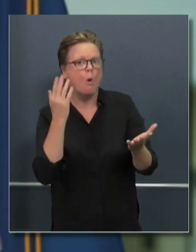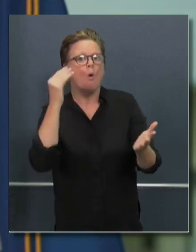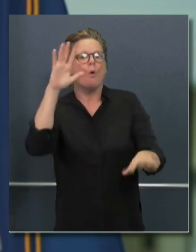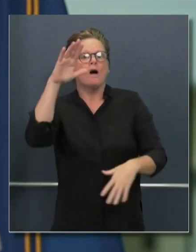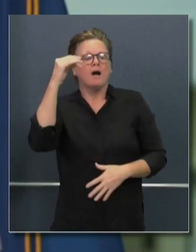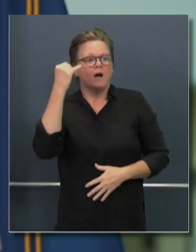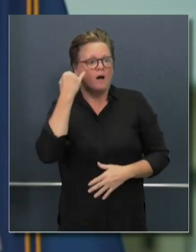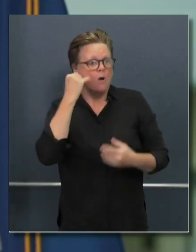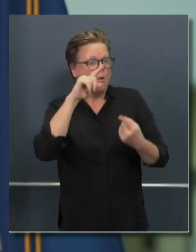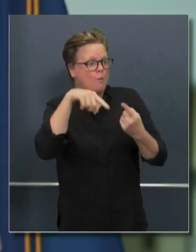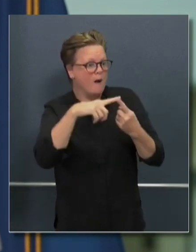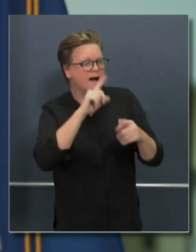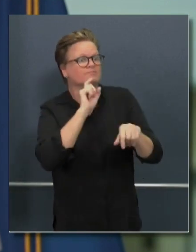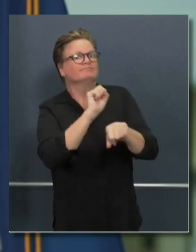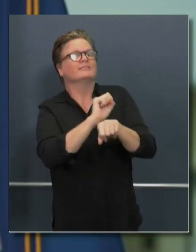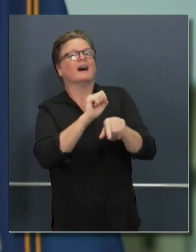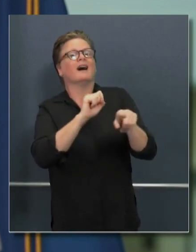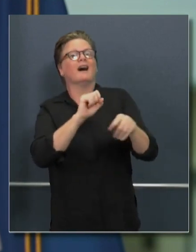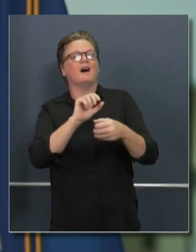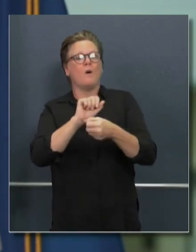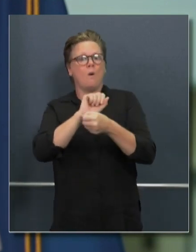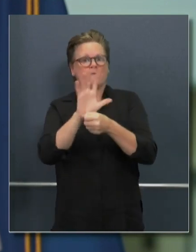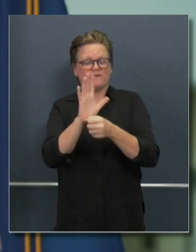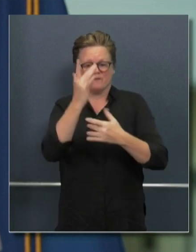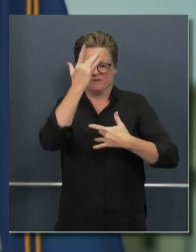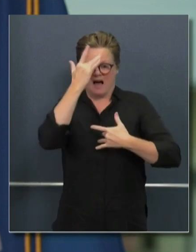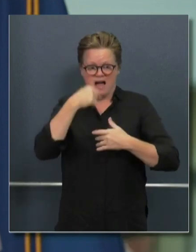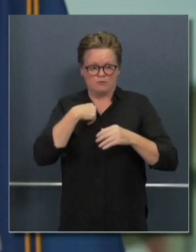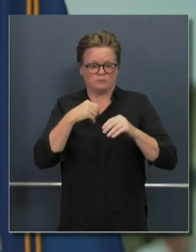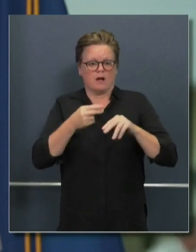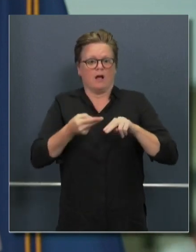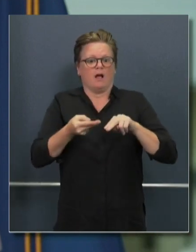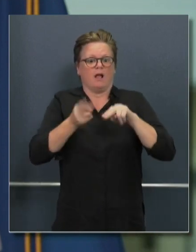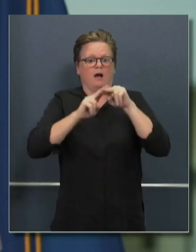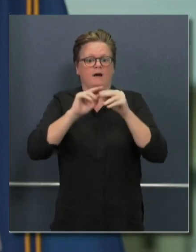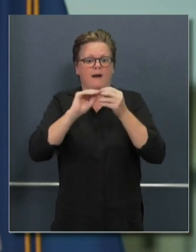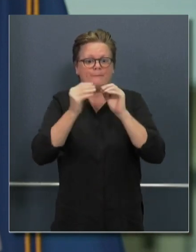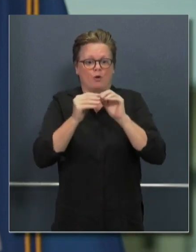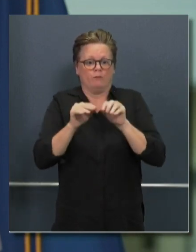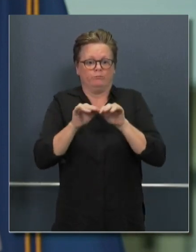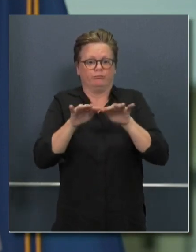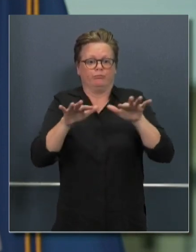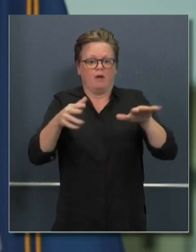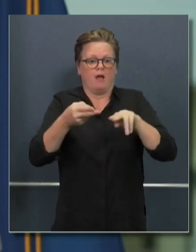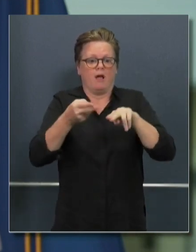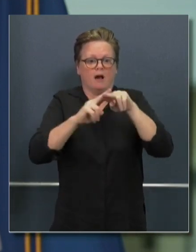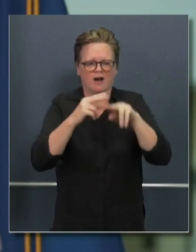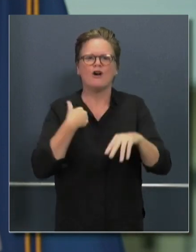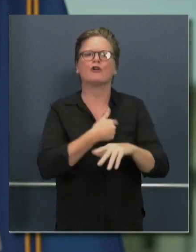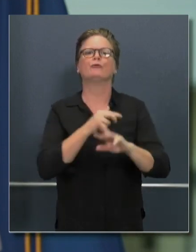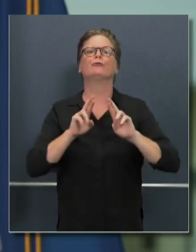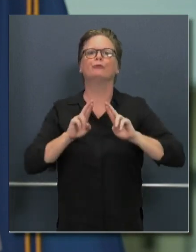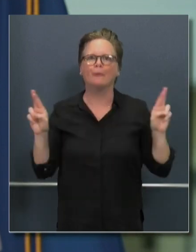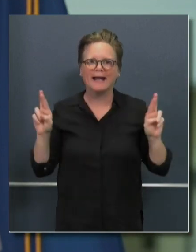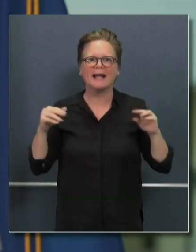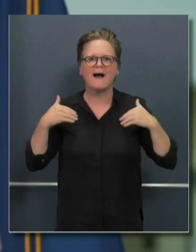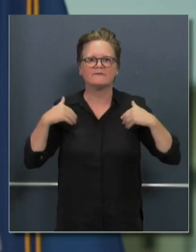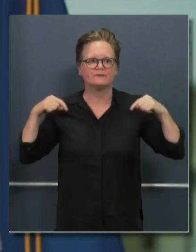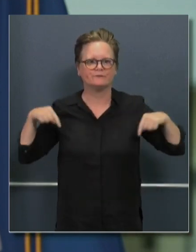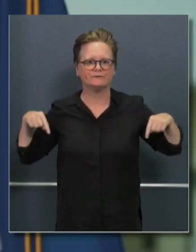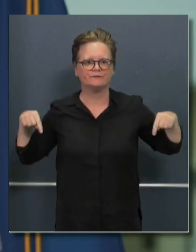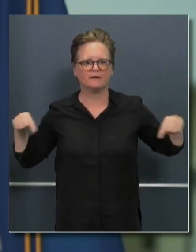double down on some of the efforts that have gone underway already. And so we move in eyes wide